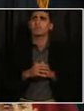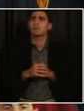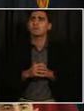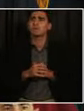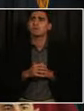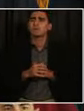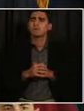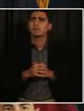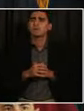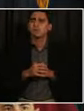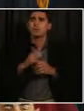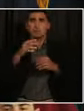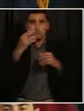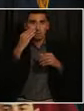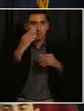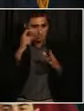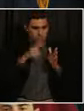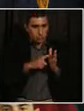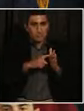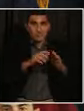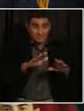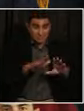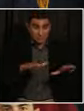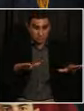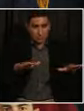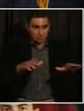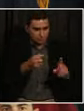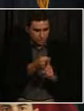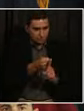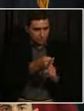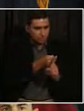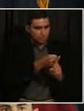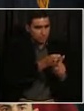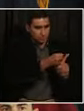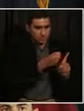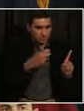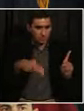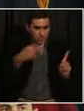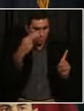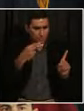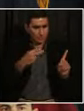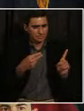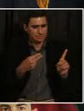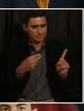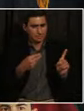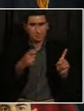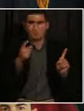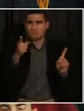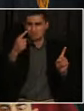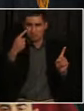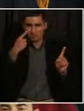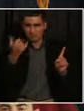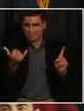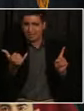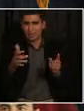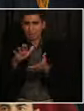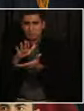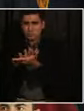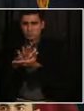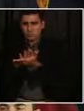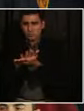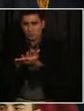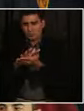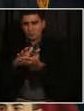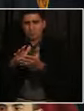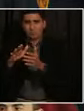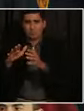of cases in children, do you still feel like this local control approach where school districts decide